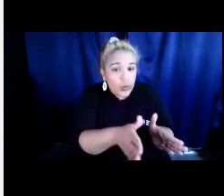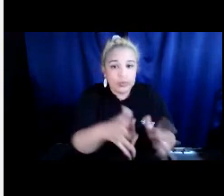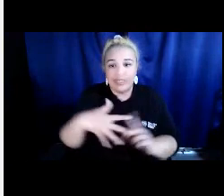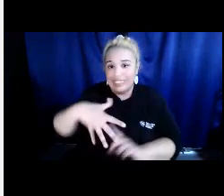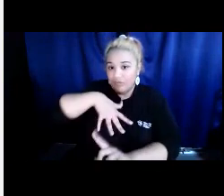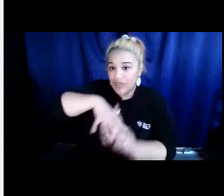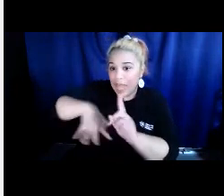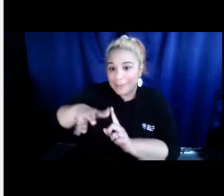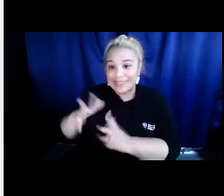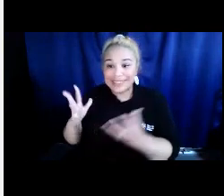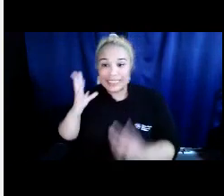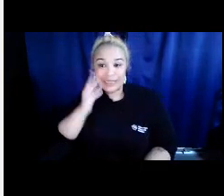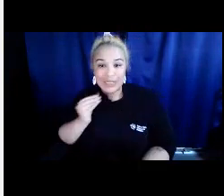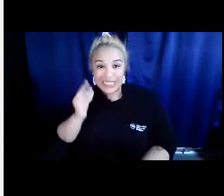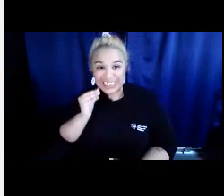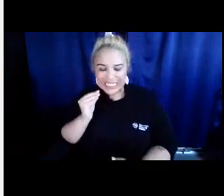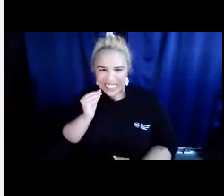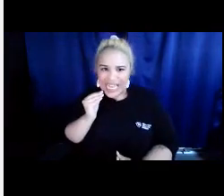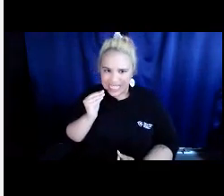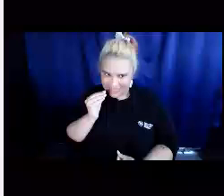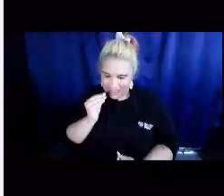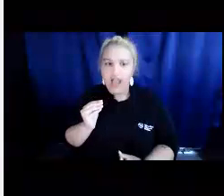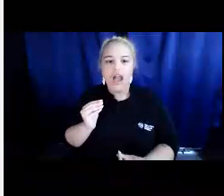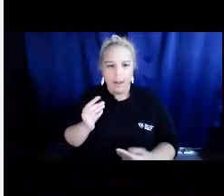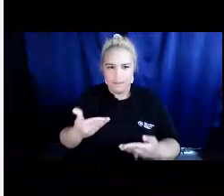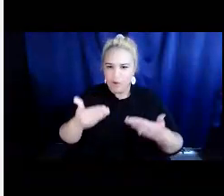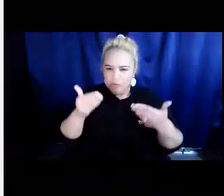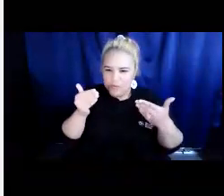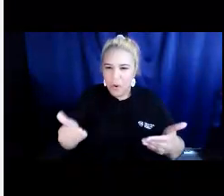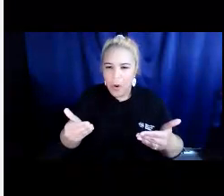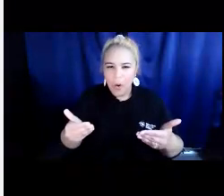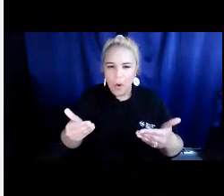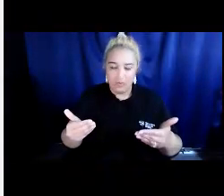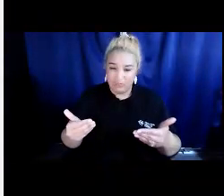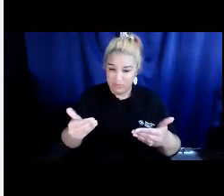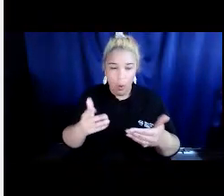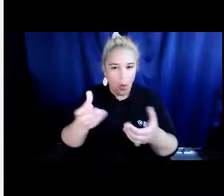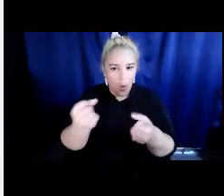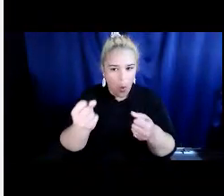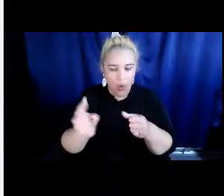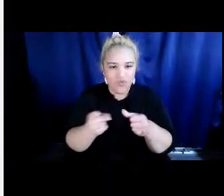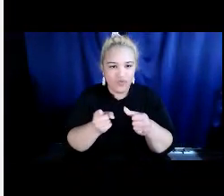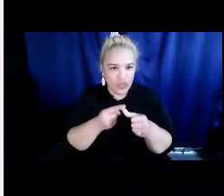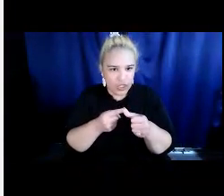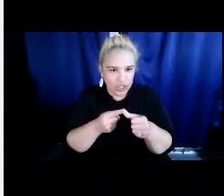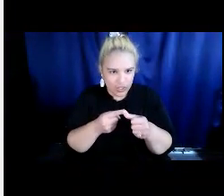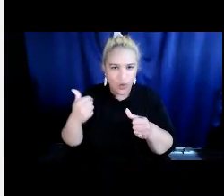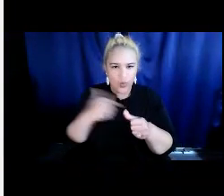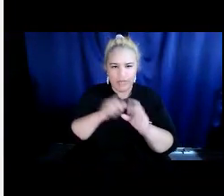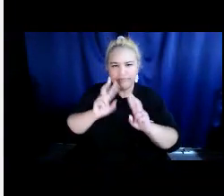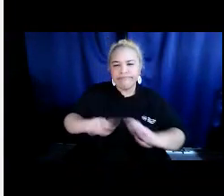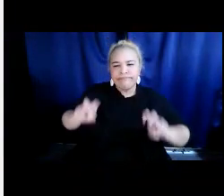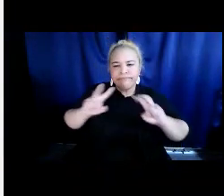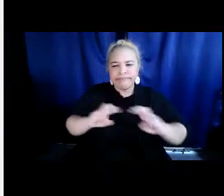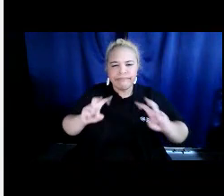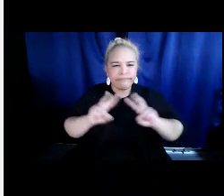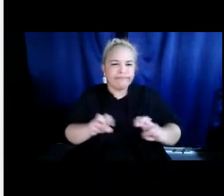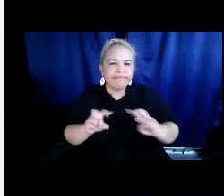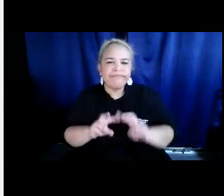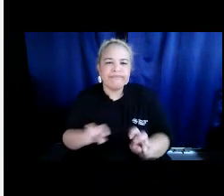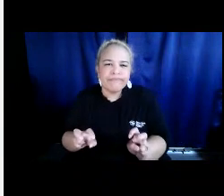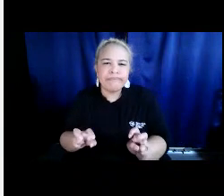ensure everyone can perform work, participate in activities, and feel welcomed. Cynthia, can you explain our